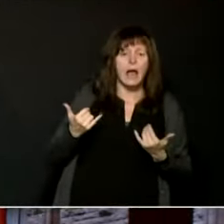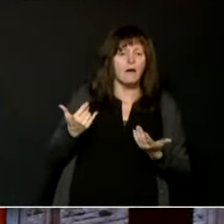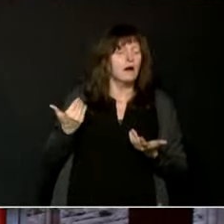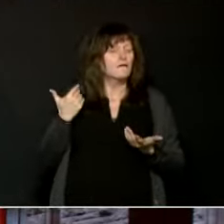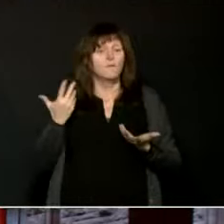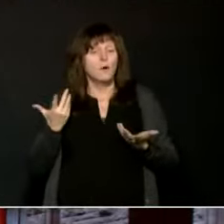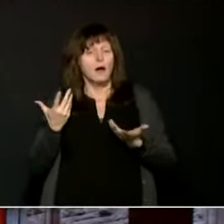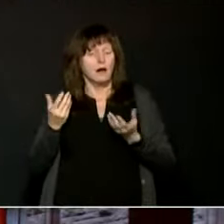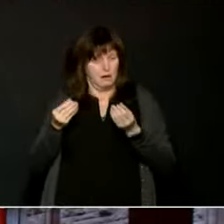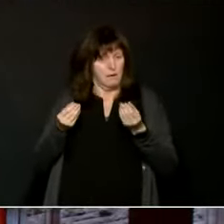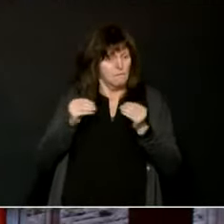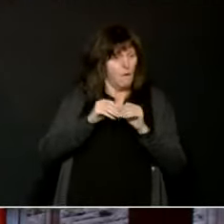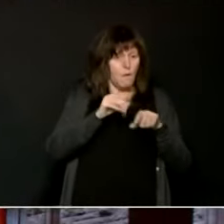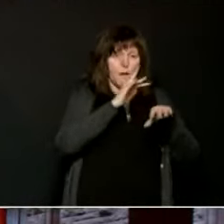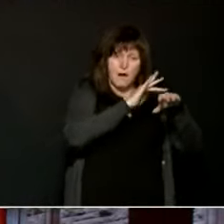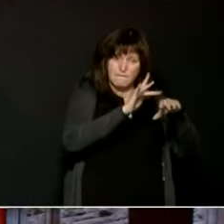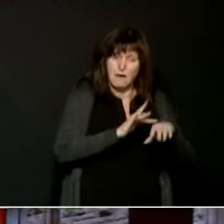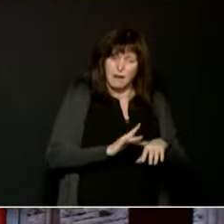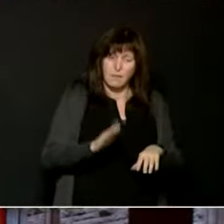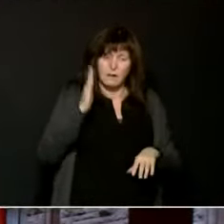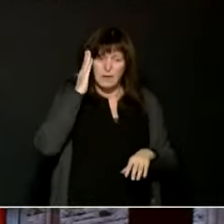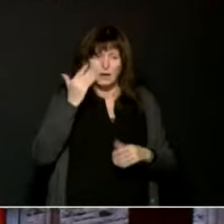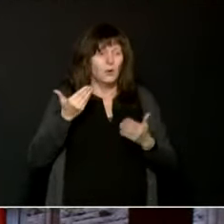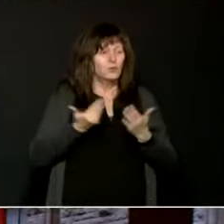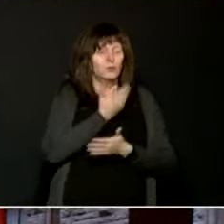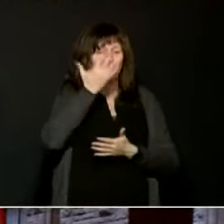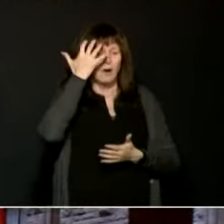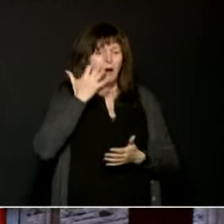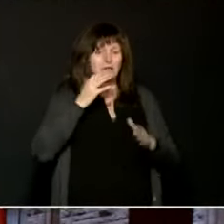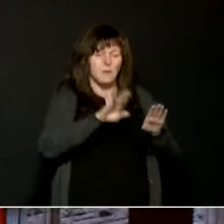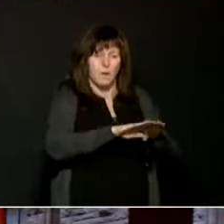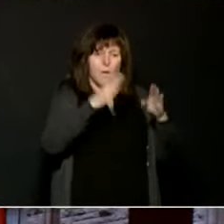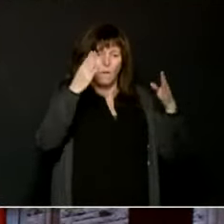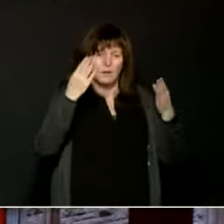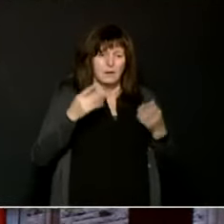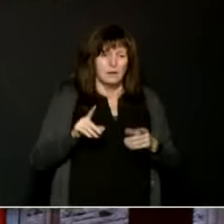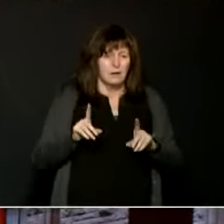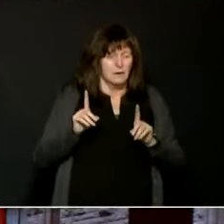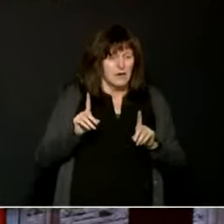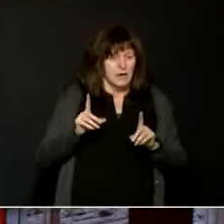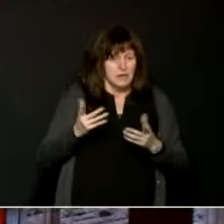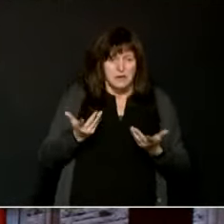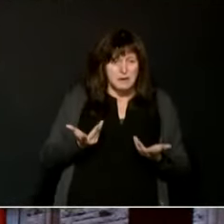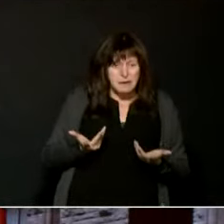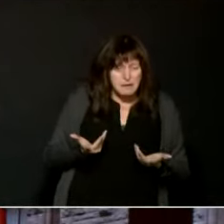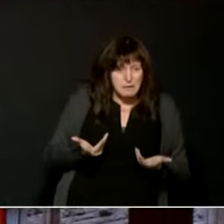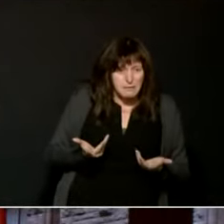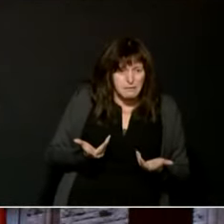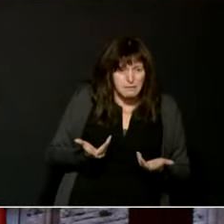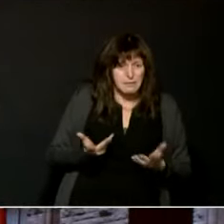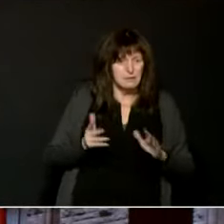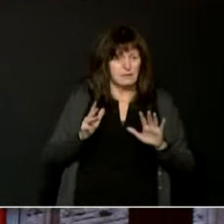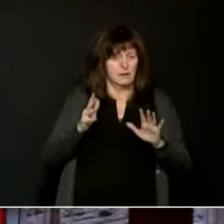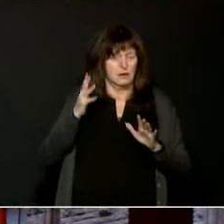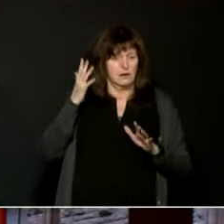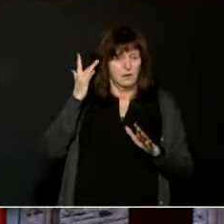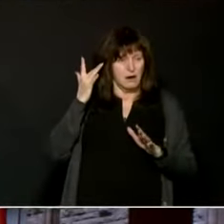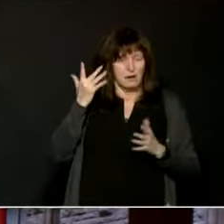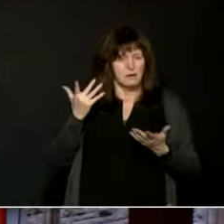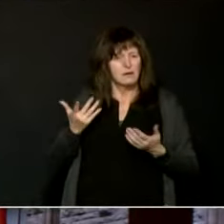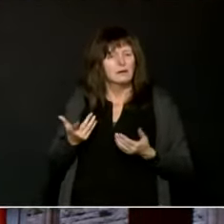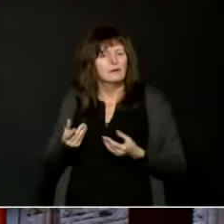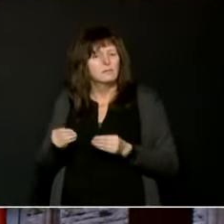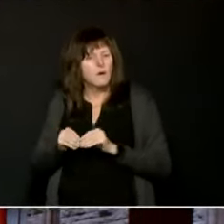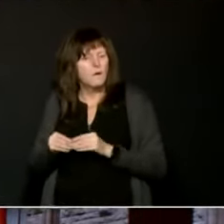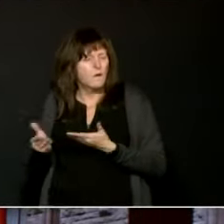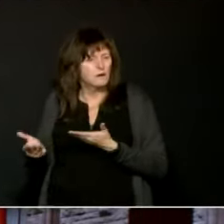much solace as our centers are dealing with these cases, and some of these ones are coming in much more critical and have a